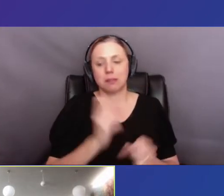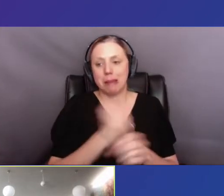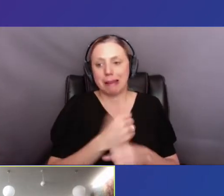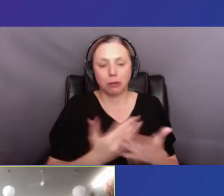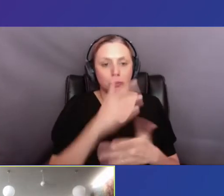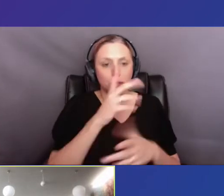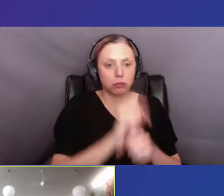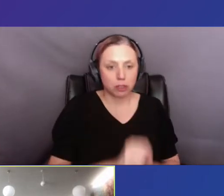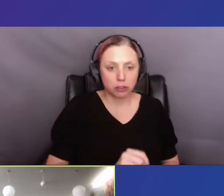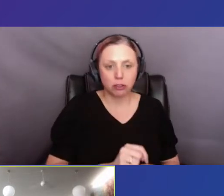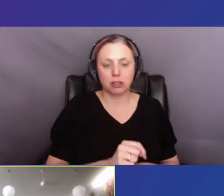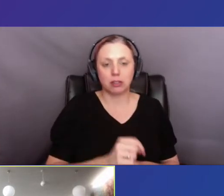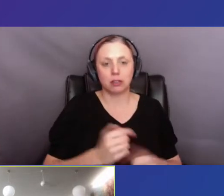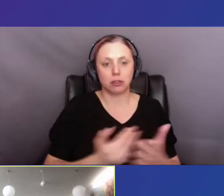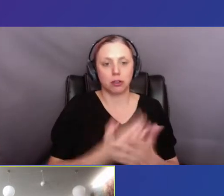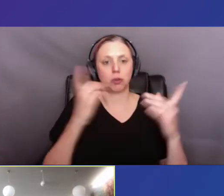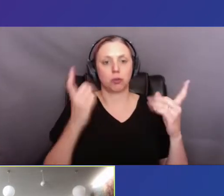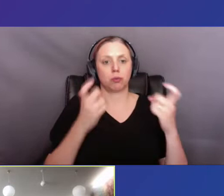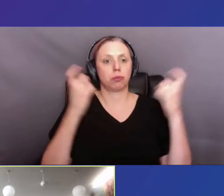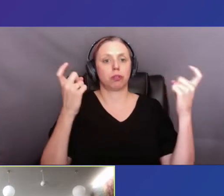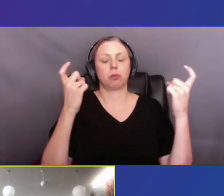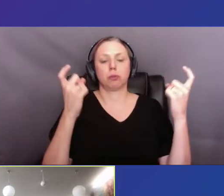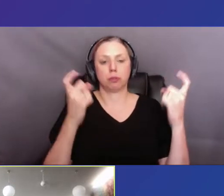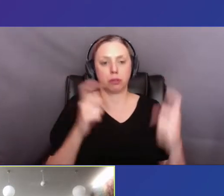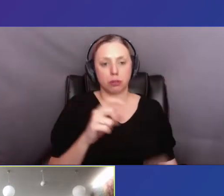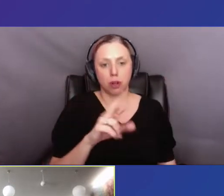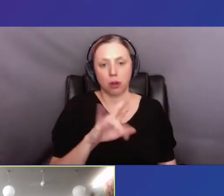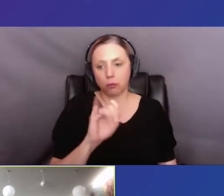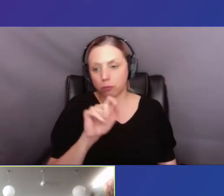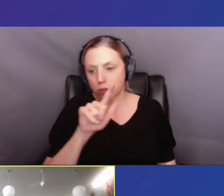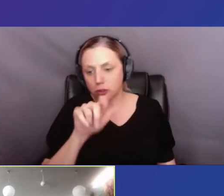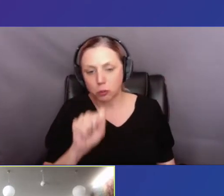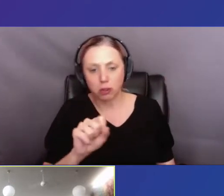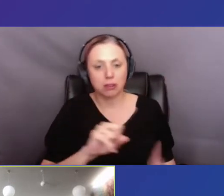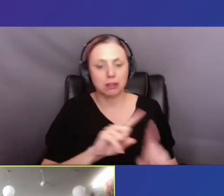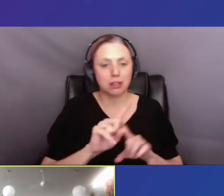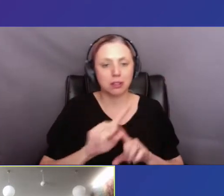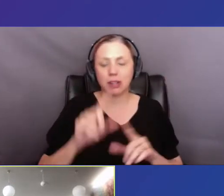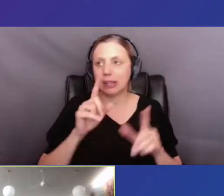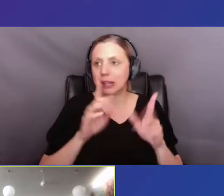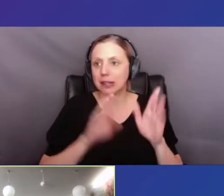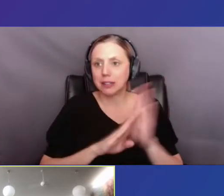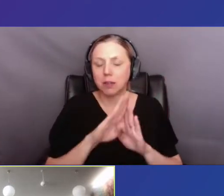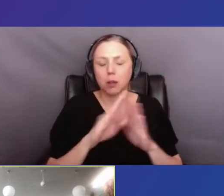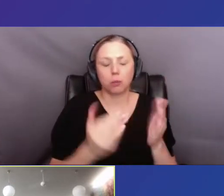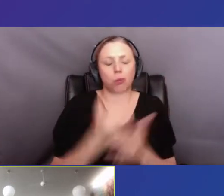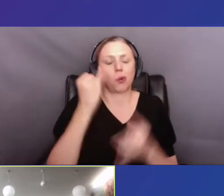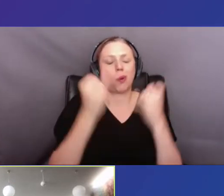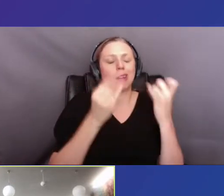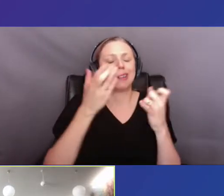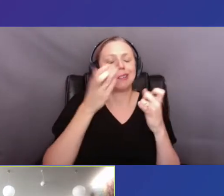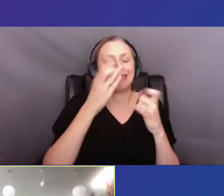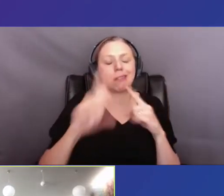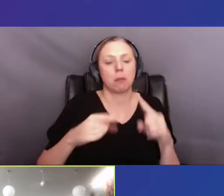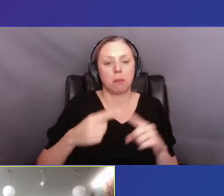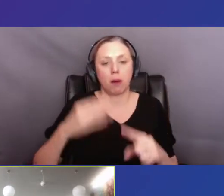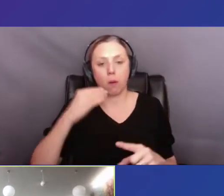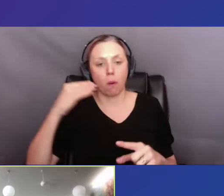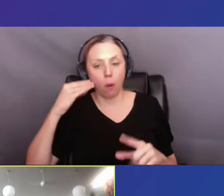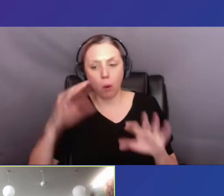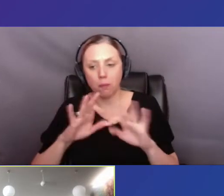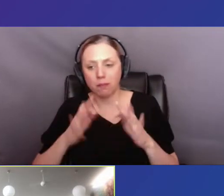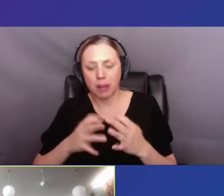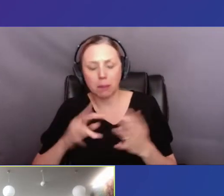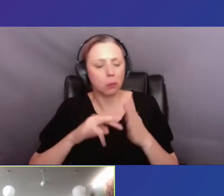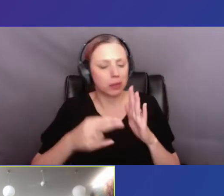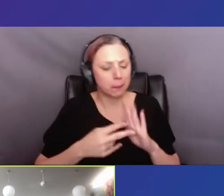rituals, developing new ideas about what home and family even mean or could look like,